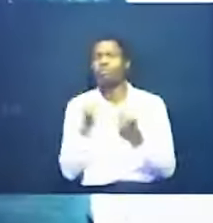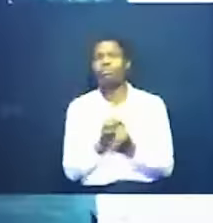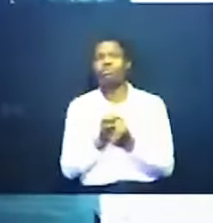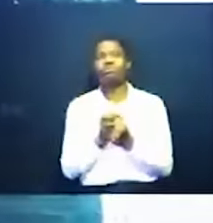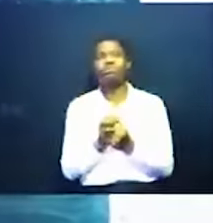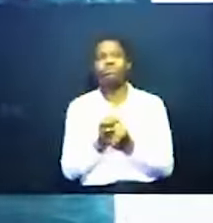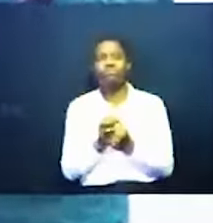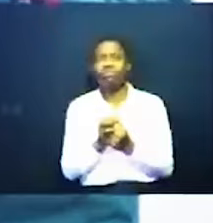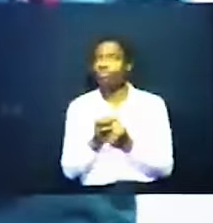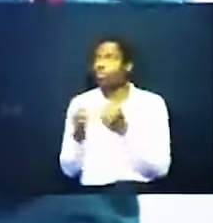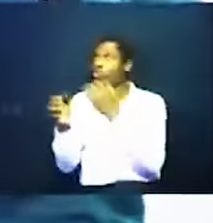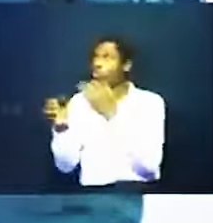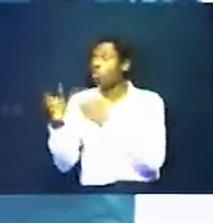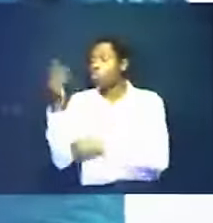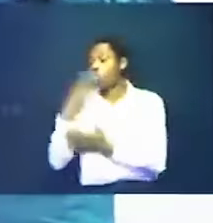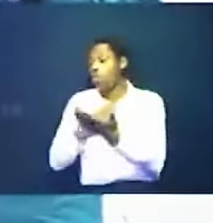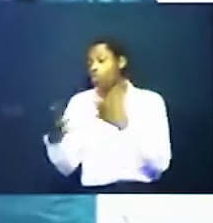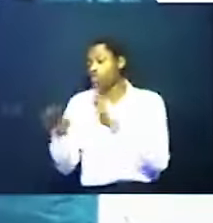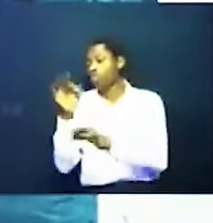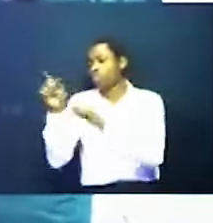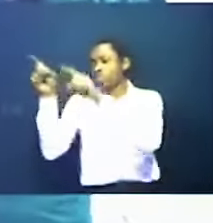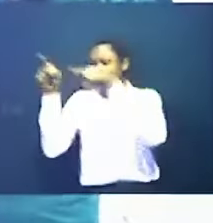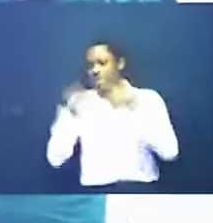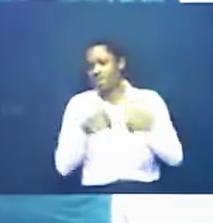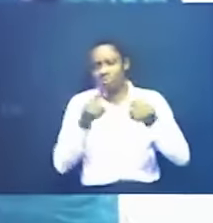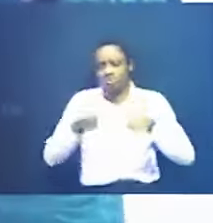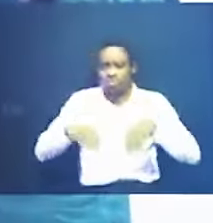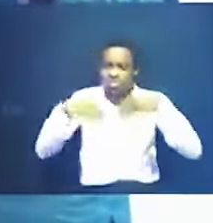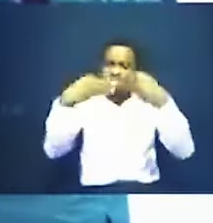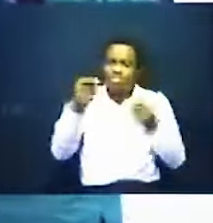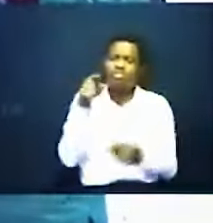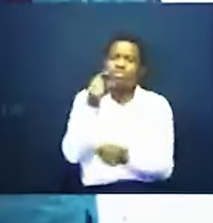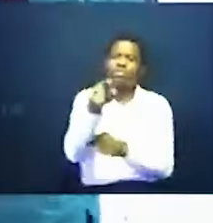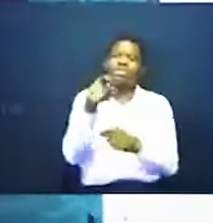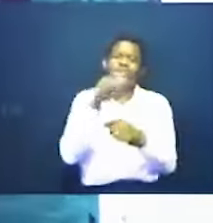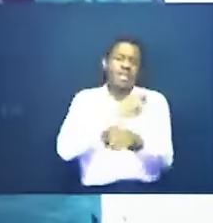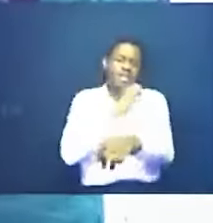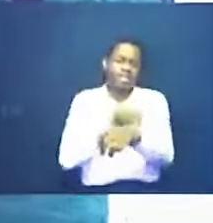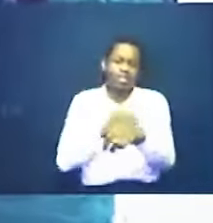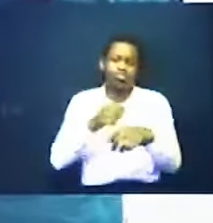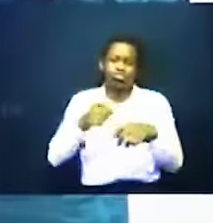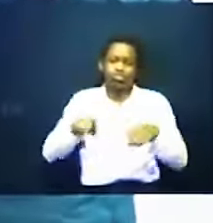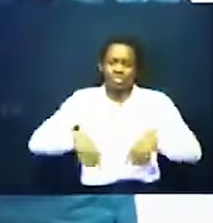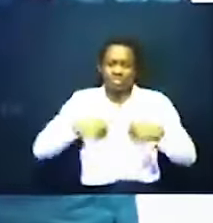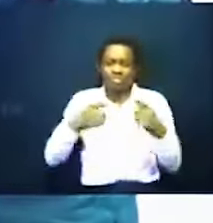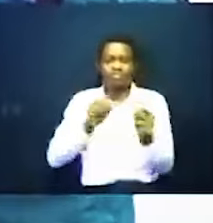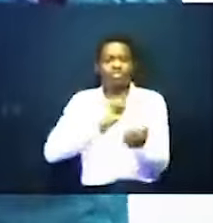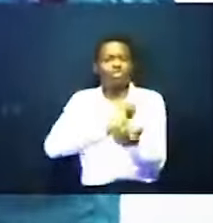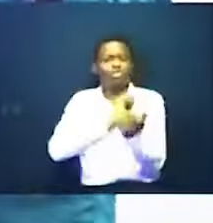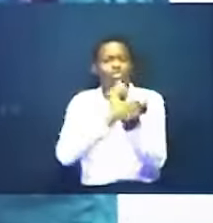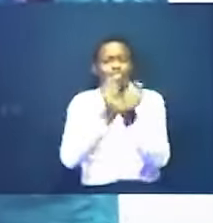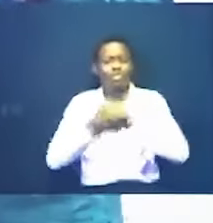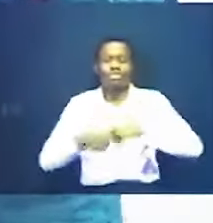The Spirit has come to give us that energy to live a changed life.